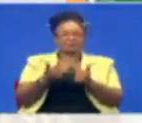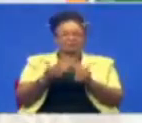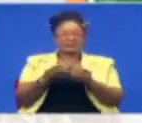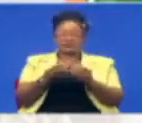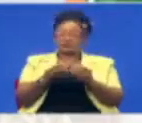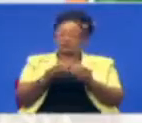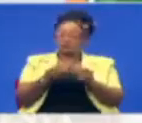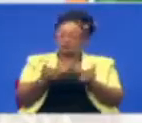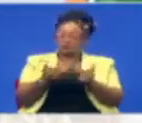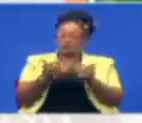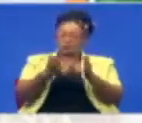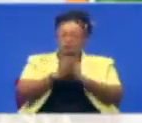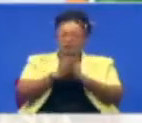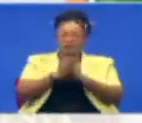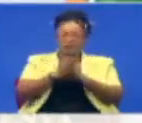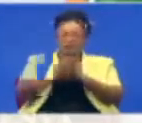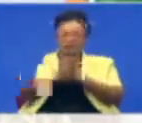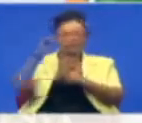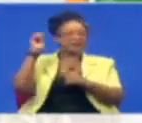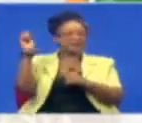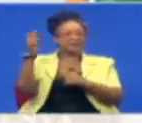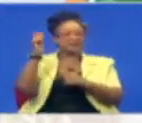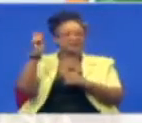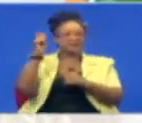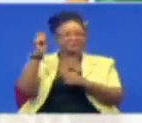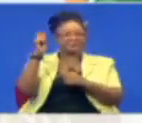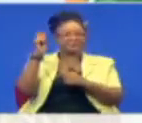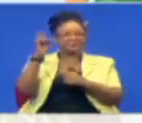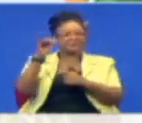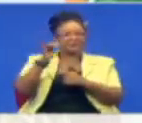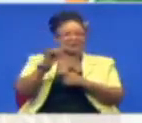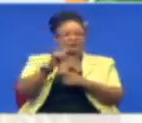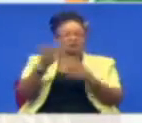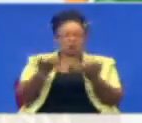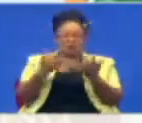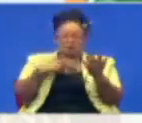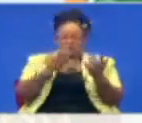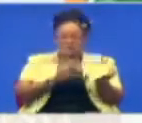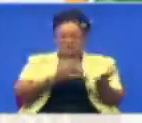with the head of state, and that's where we will take our grievance.